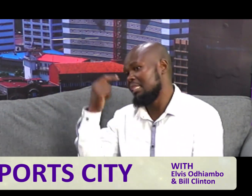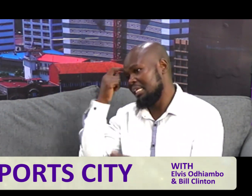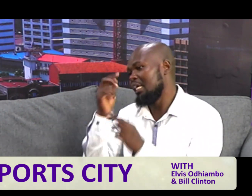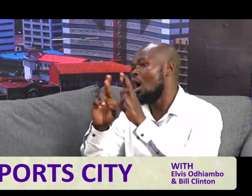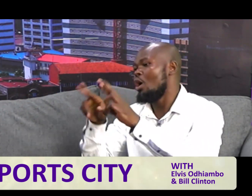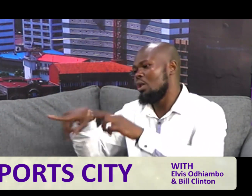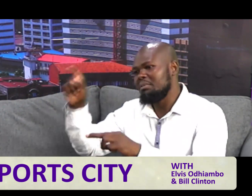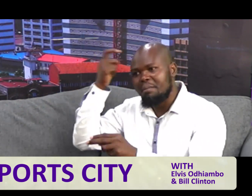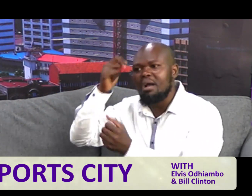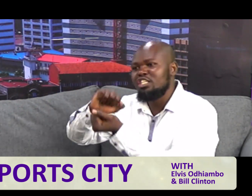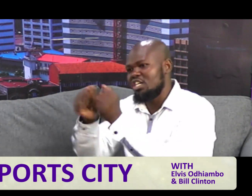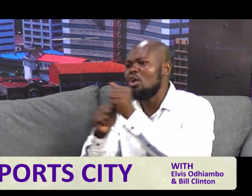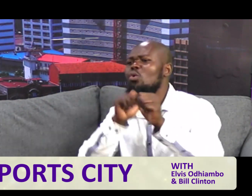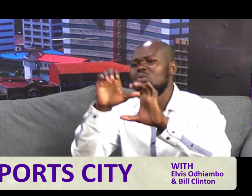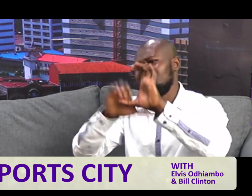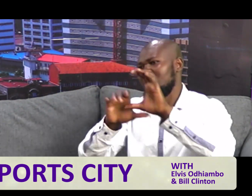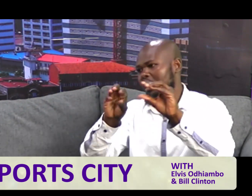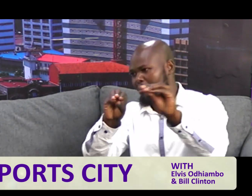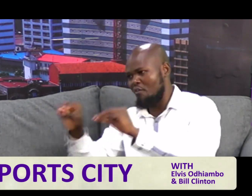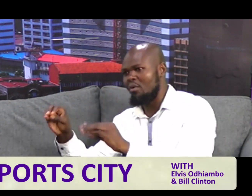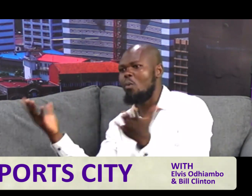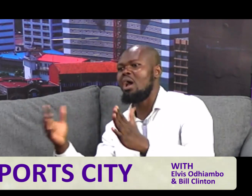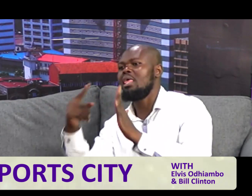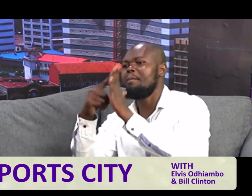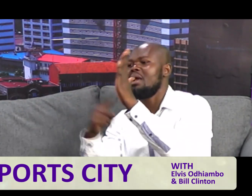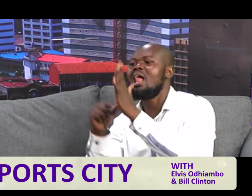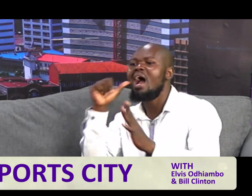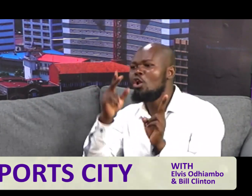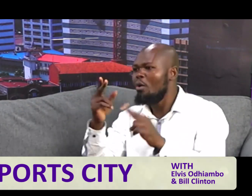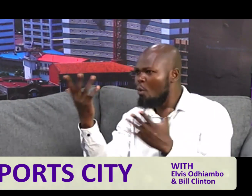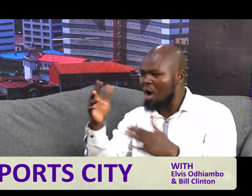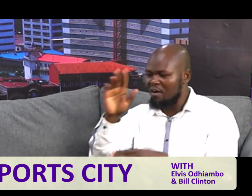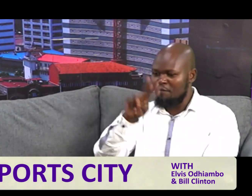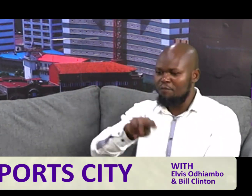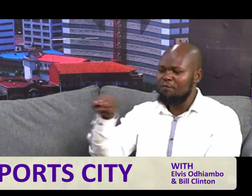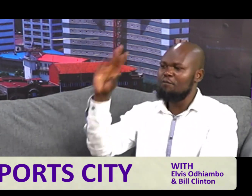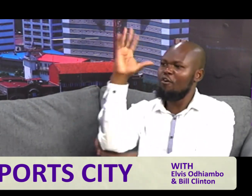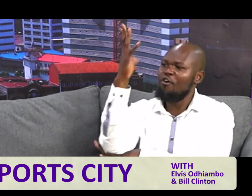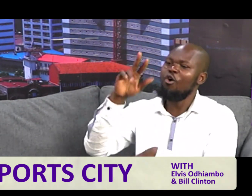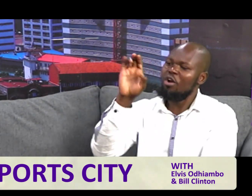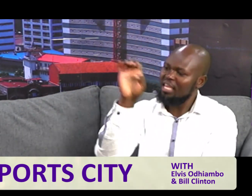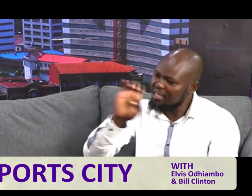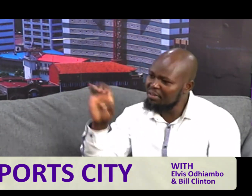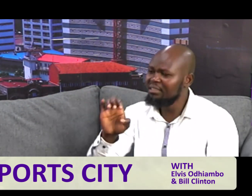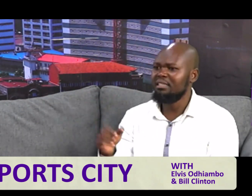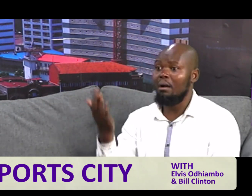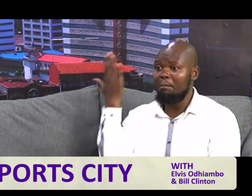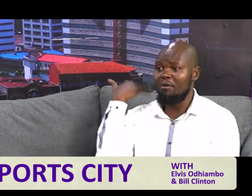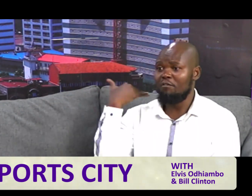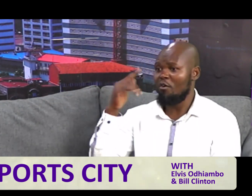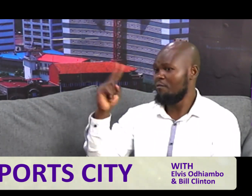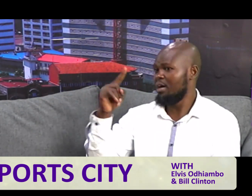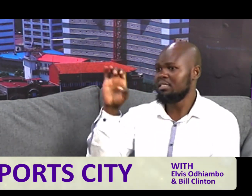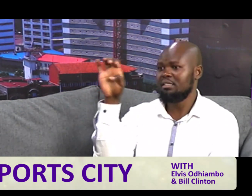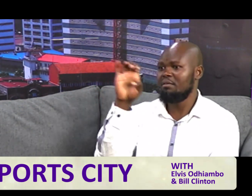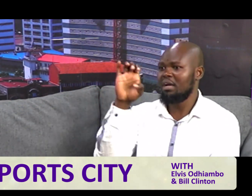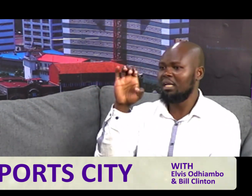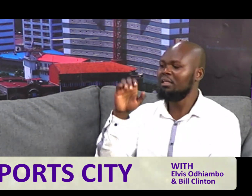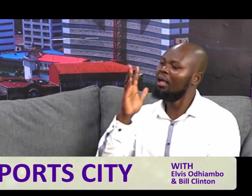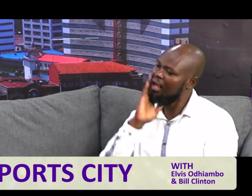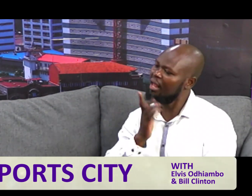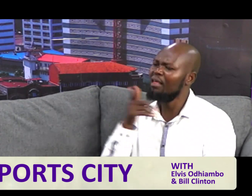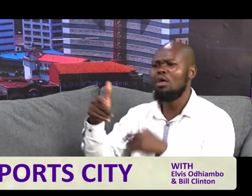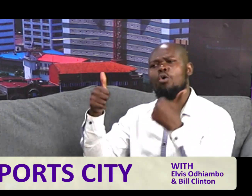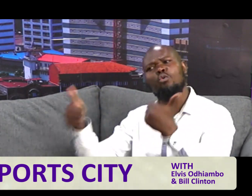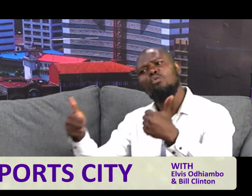the family issues that he has. So if he moves to Chelsea in the England, or maybe he moves to Northern